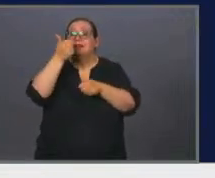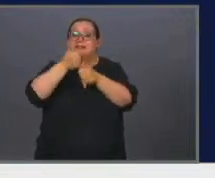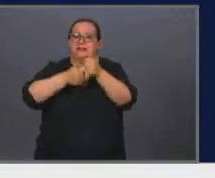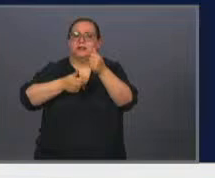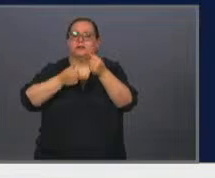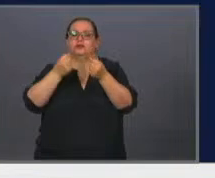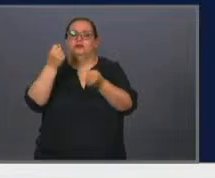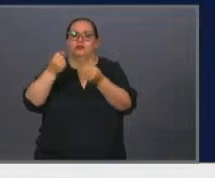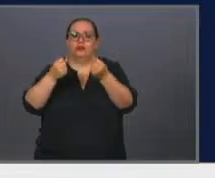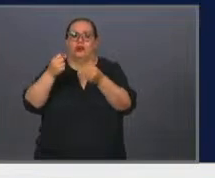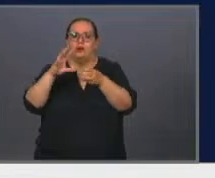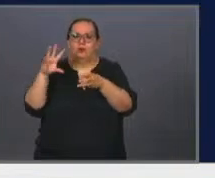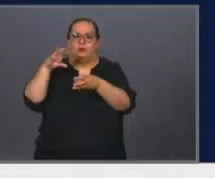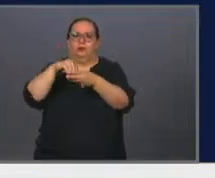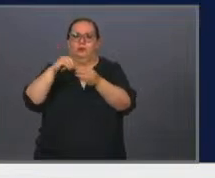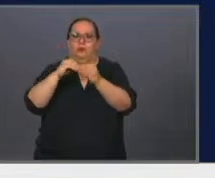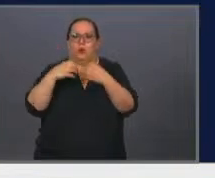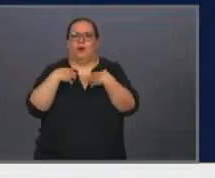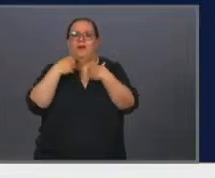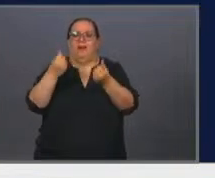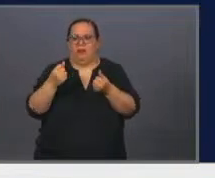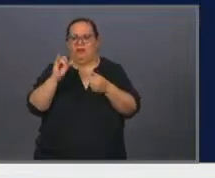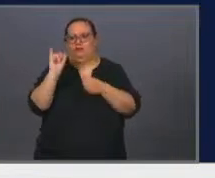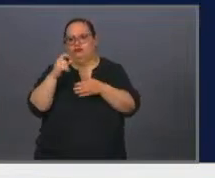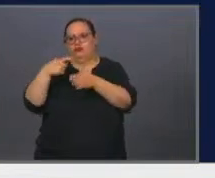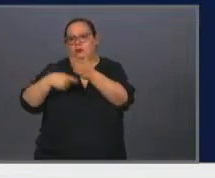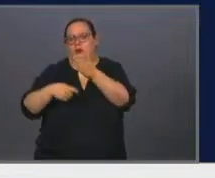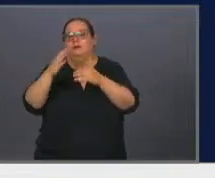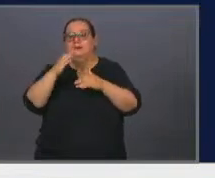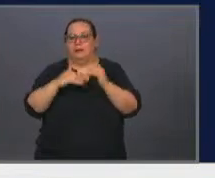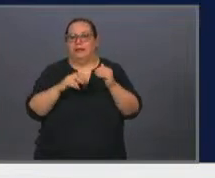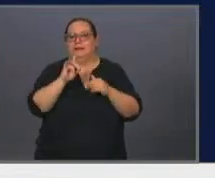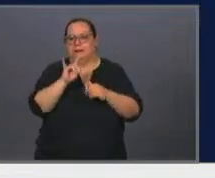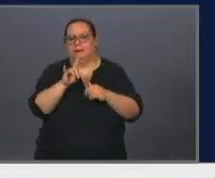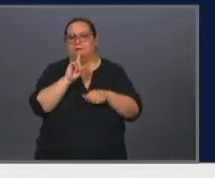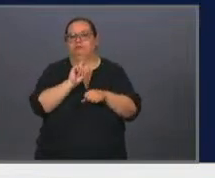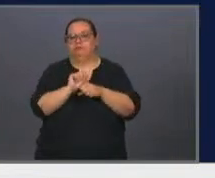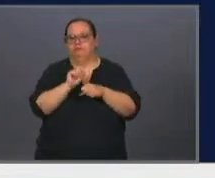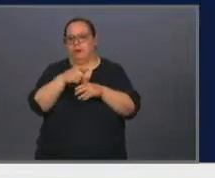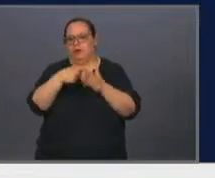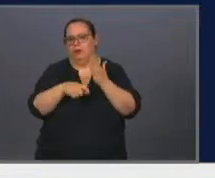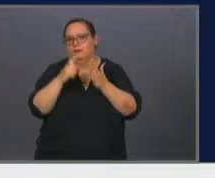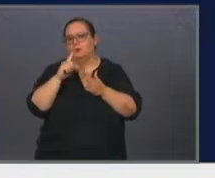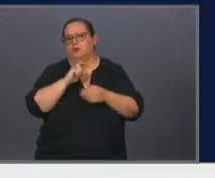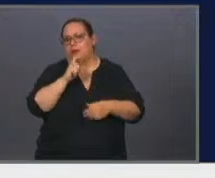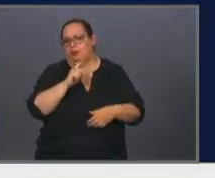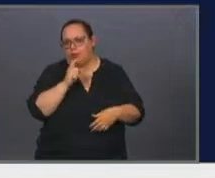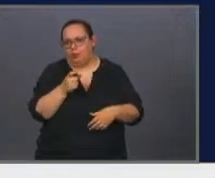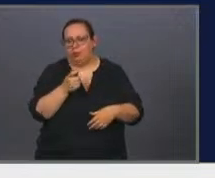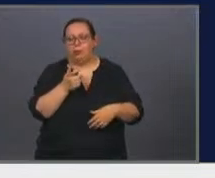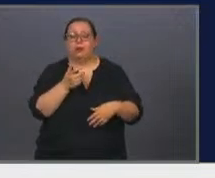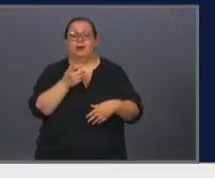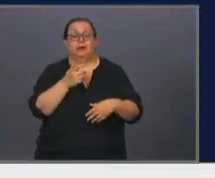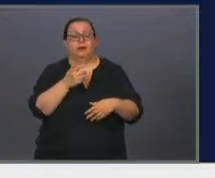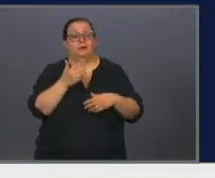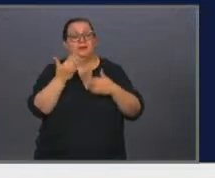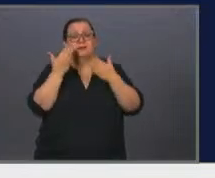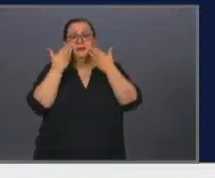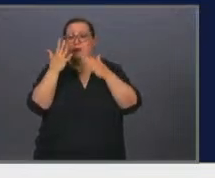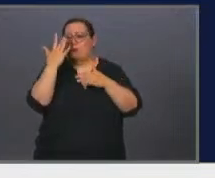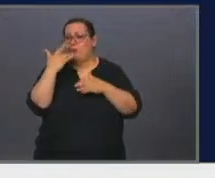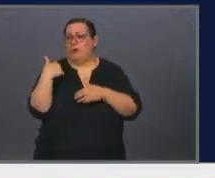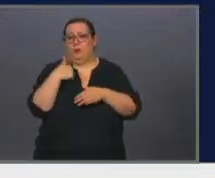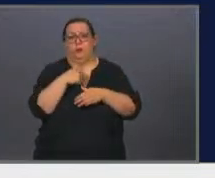embodied more health insurance costs than it did steel. And I don't know why we need to